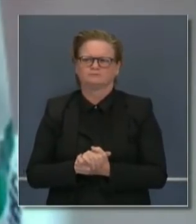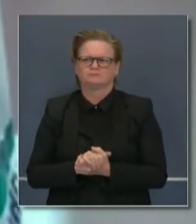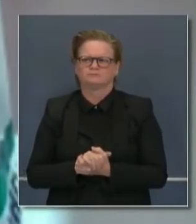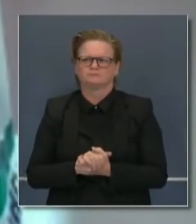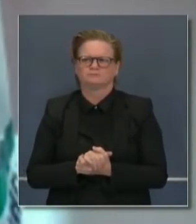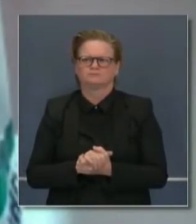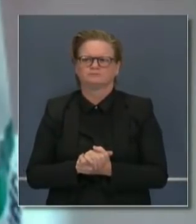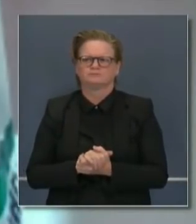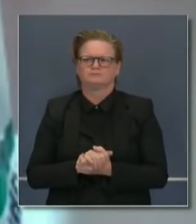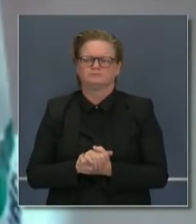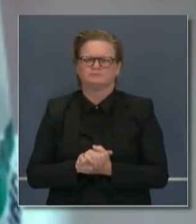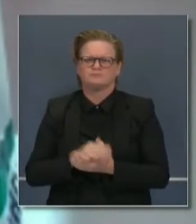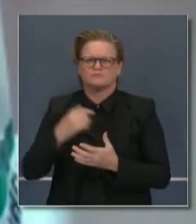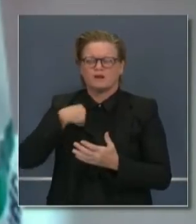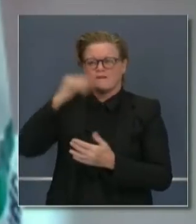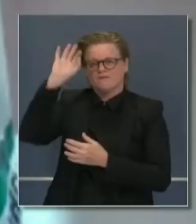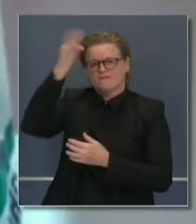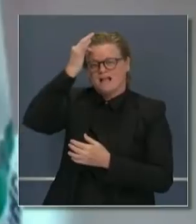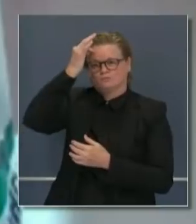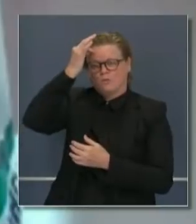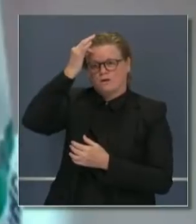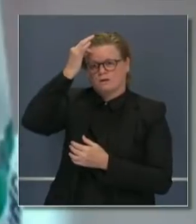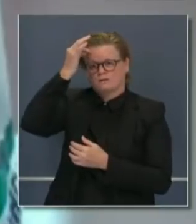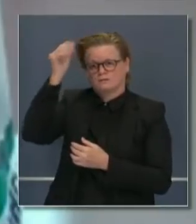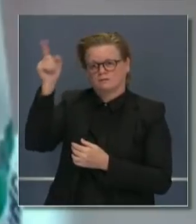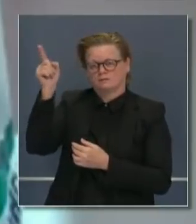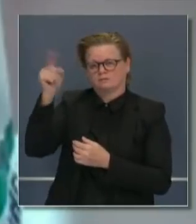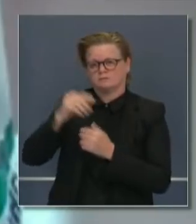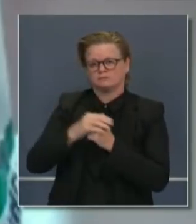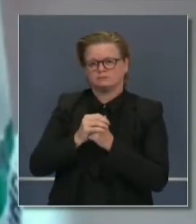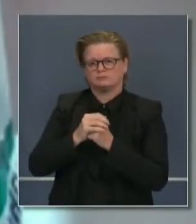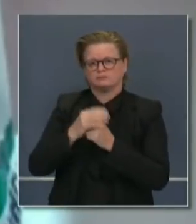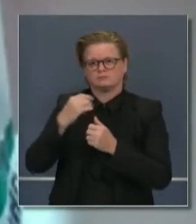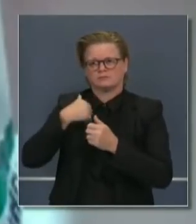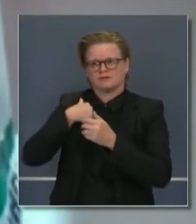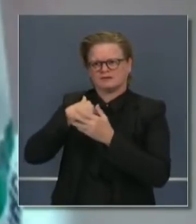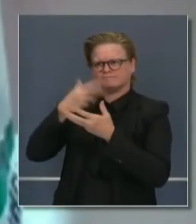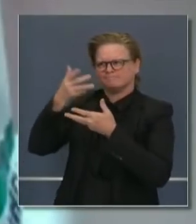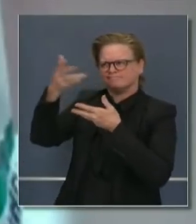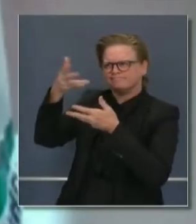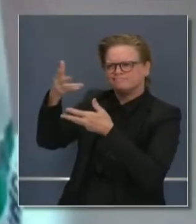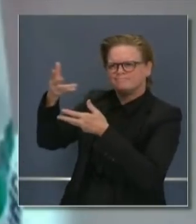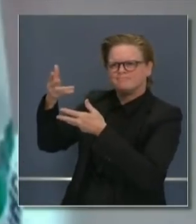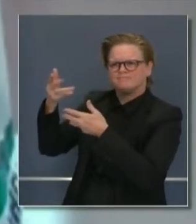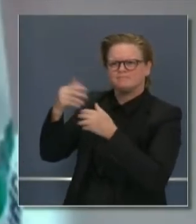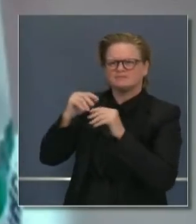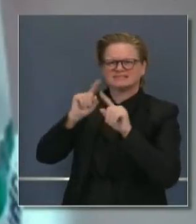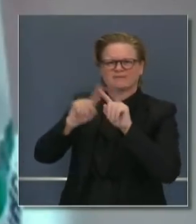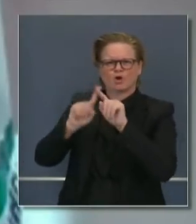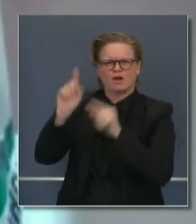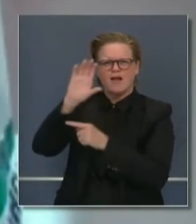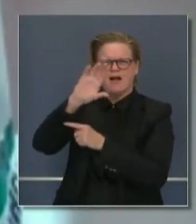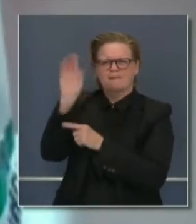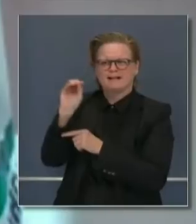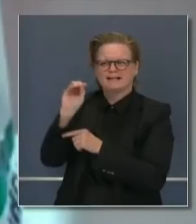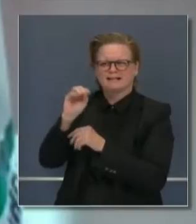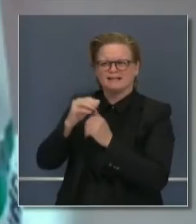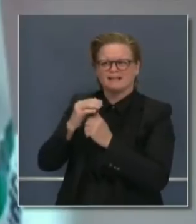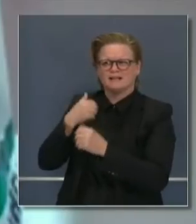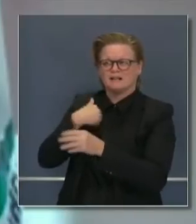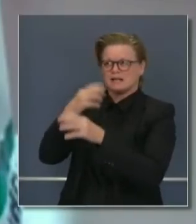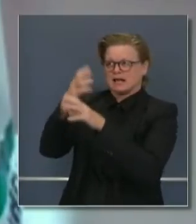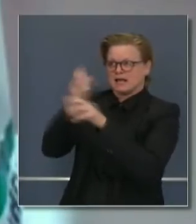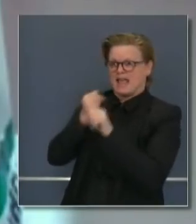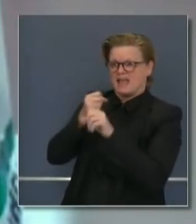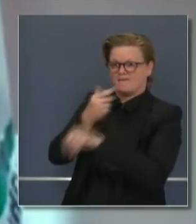the federal government, working with the various manufacturers to ensure that we get all the vaccine as soon as it's available, whether it's